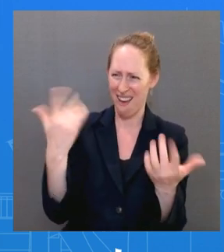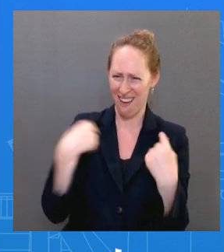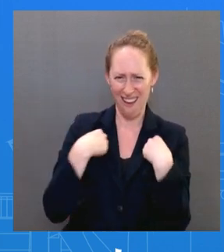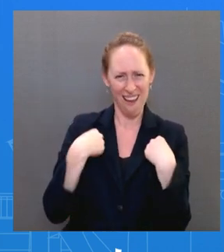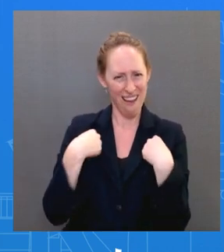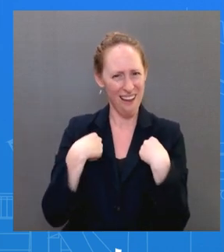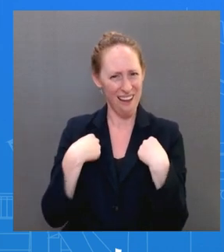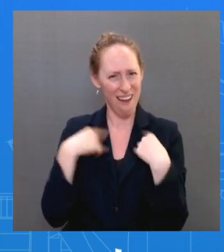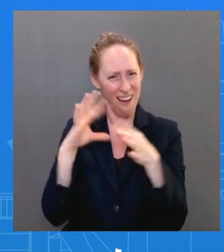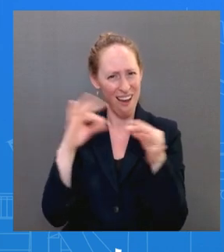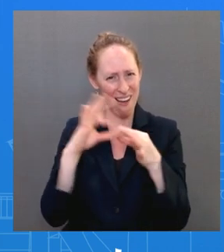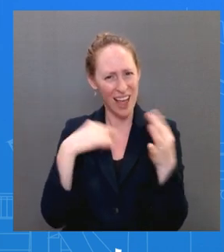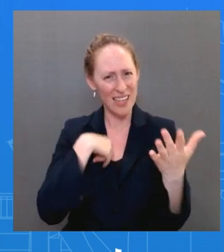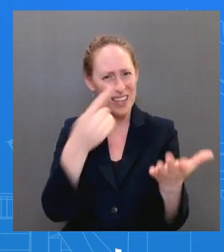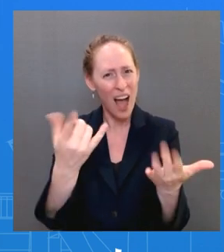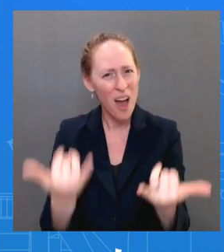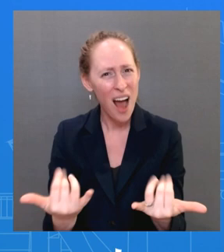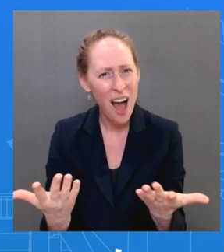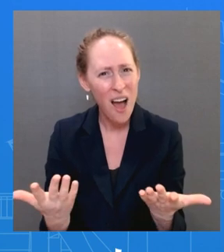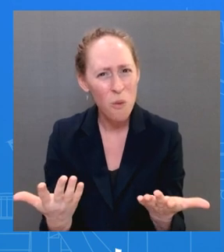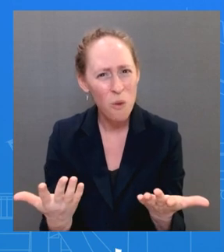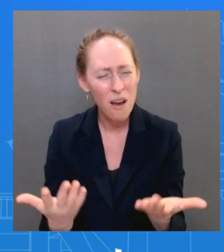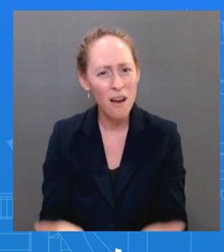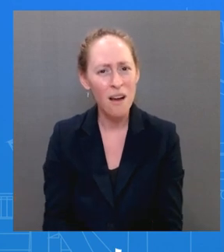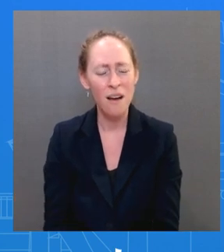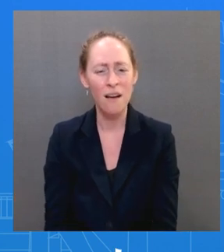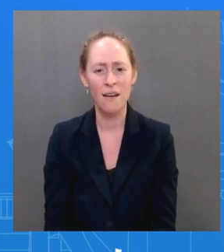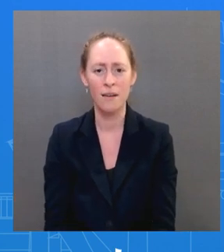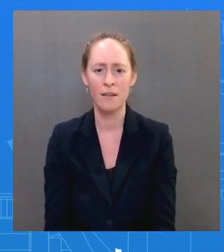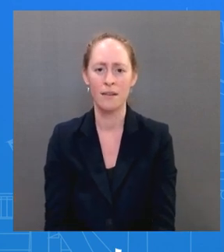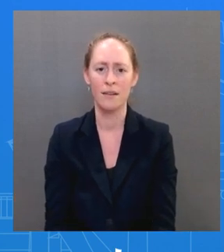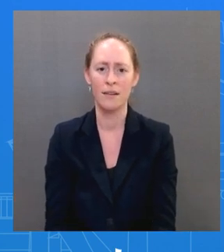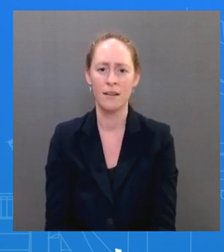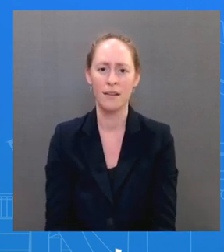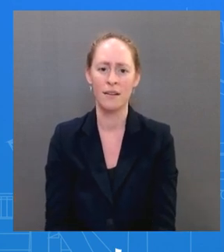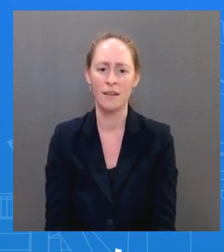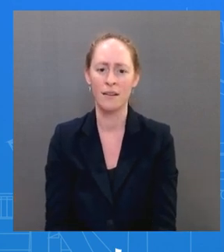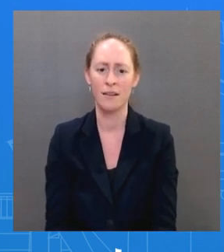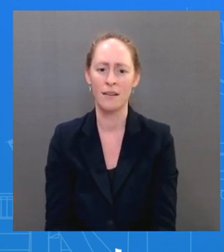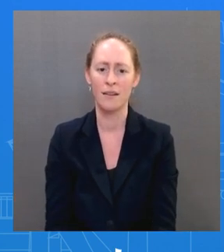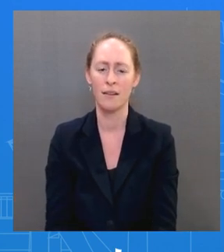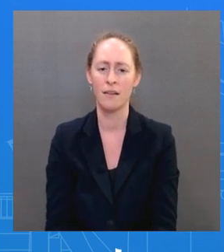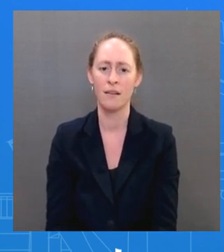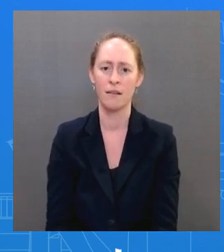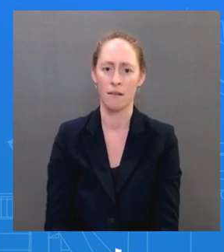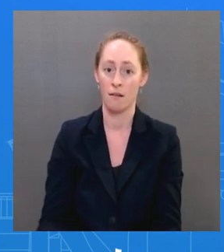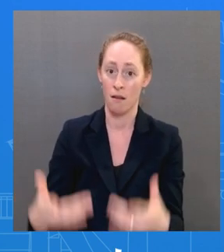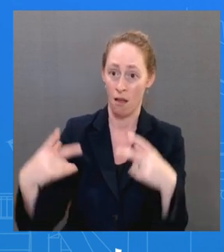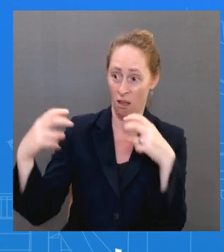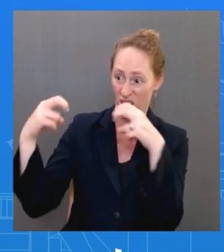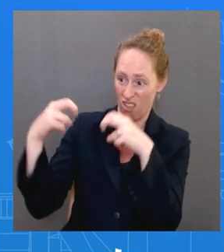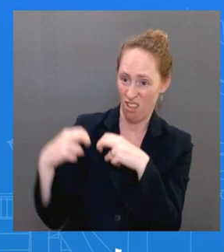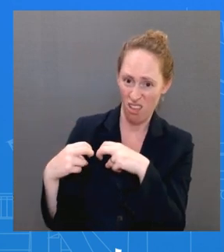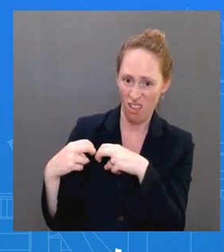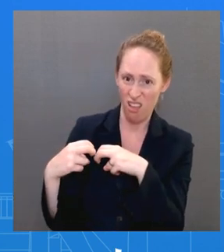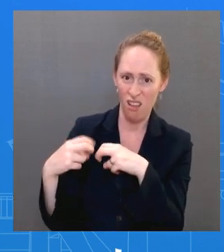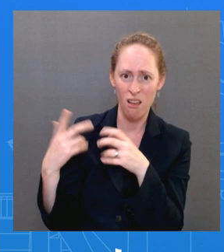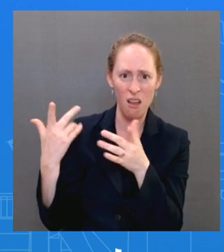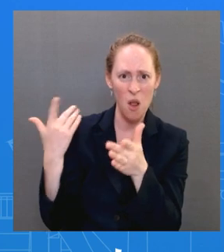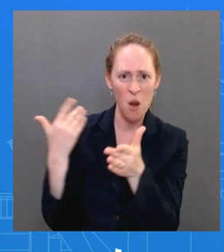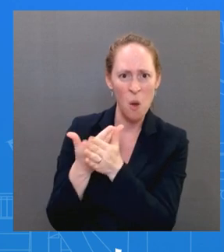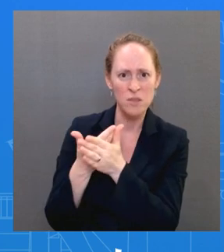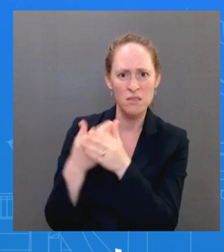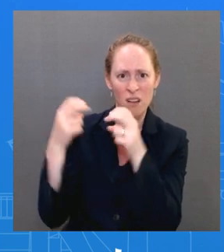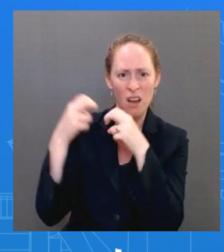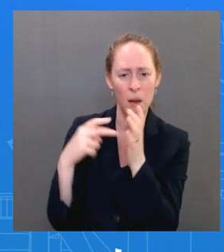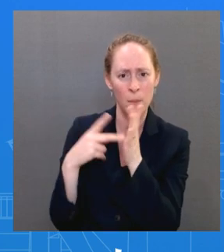Yeah. So usually when we think about people having contact is for an extended period of time. I don't know. Again, I didn't see the hug. I don't know how long